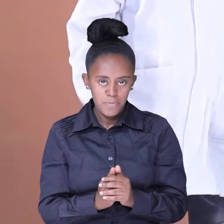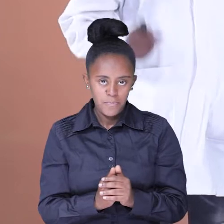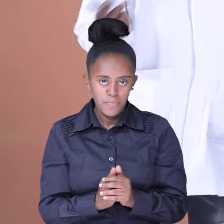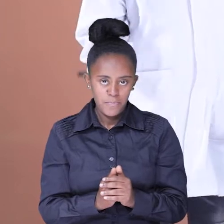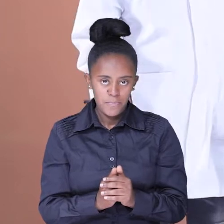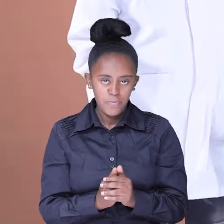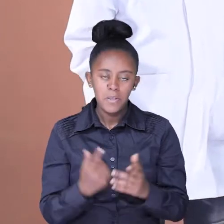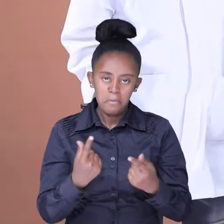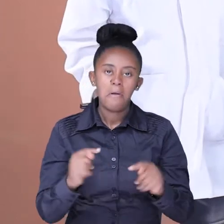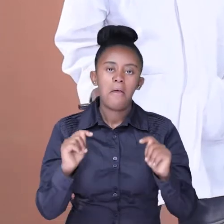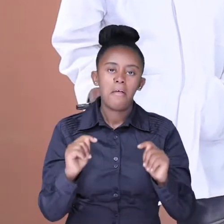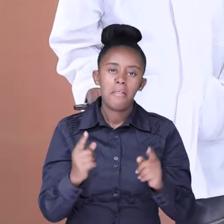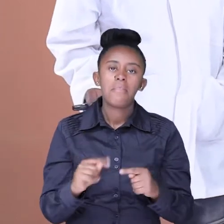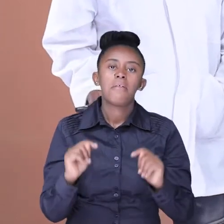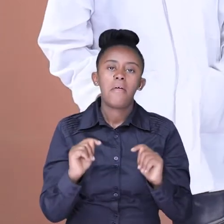Let's try.